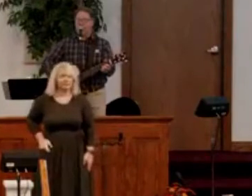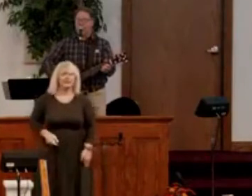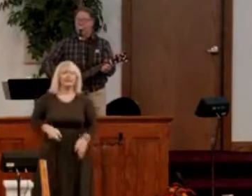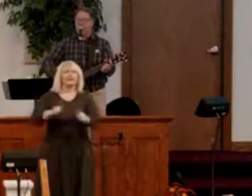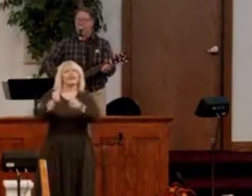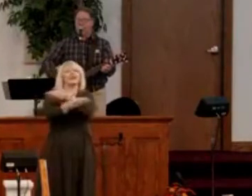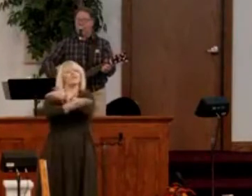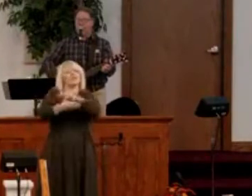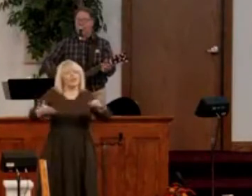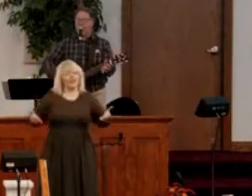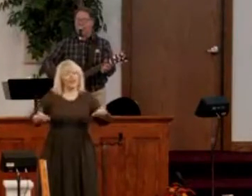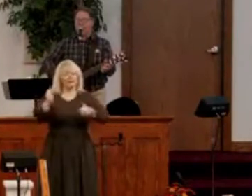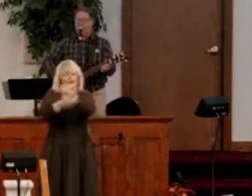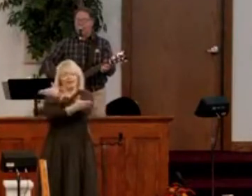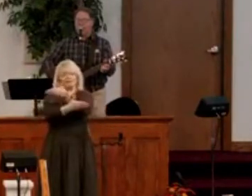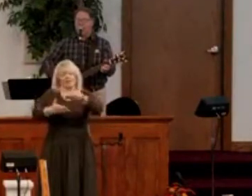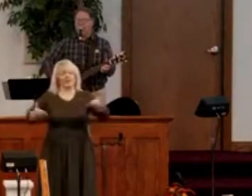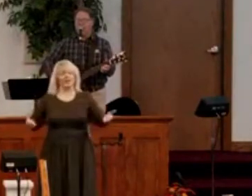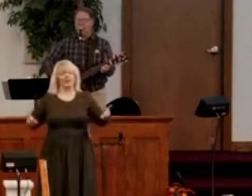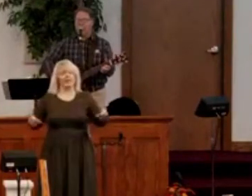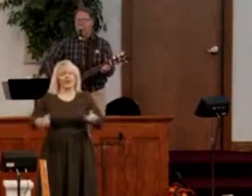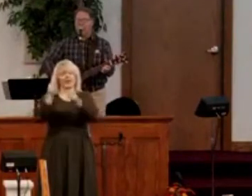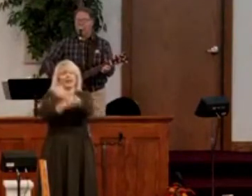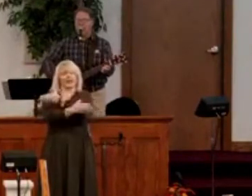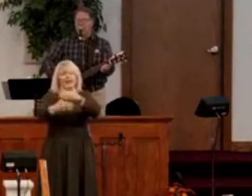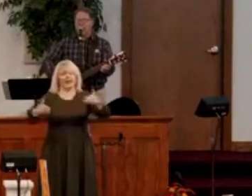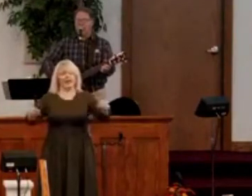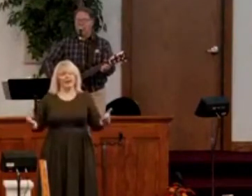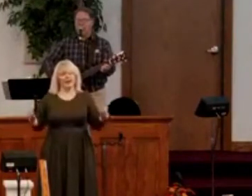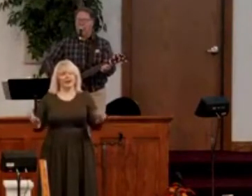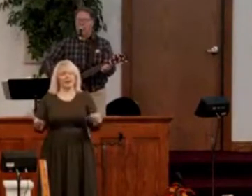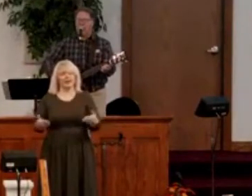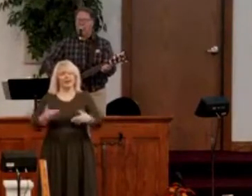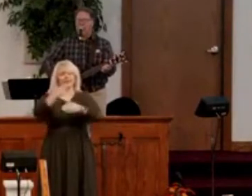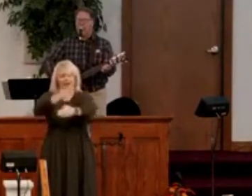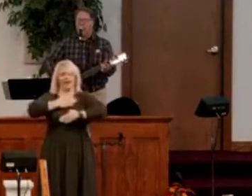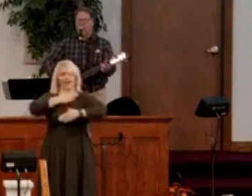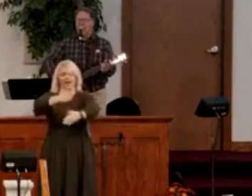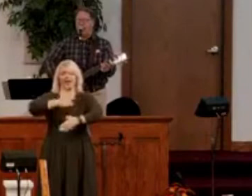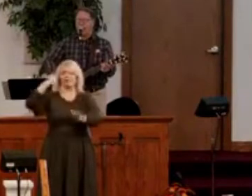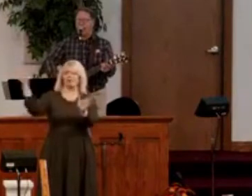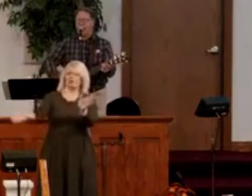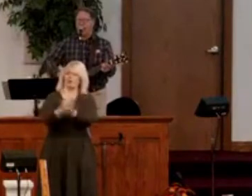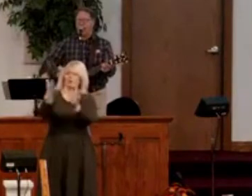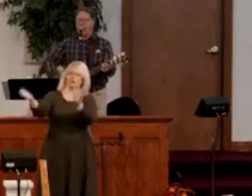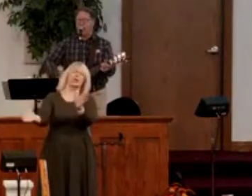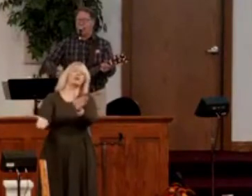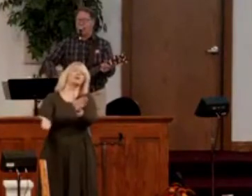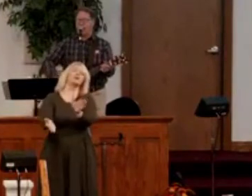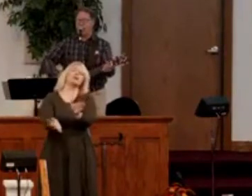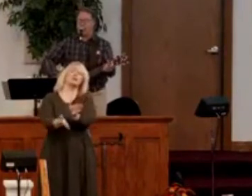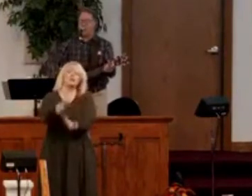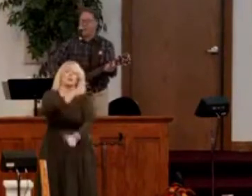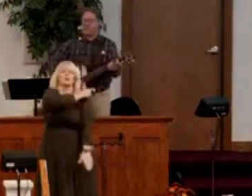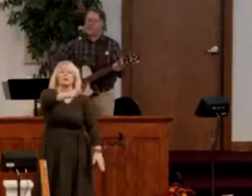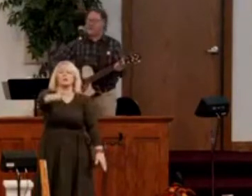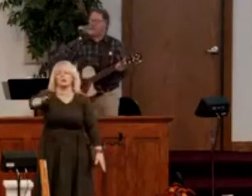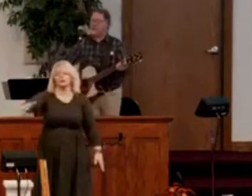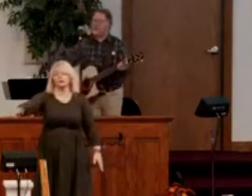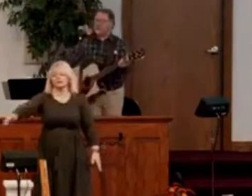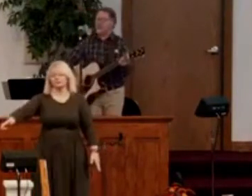Let everything that, everything that, everything that has breath, praise the Lord.